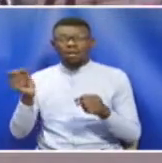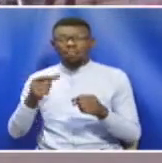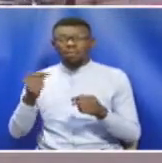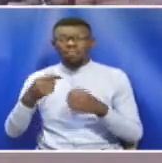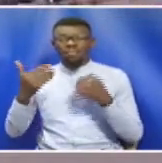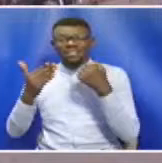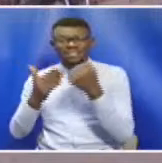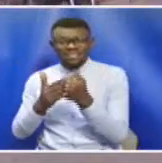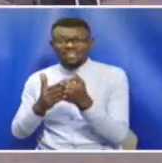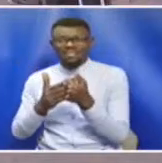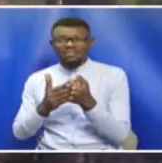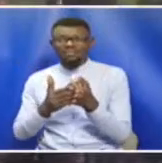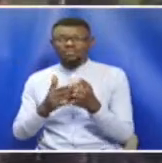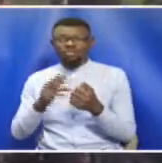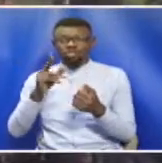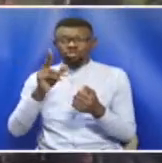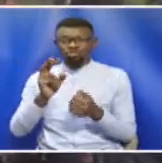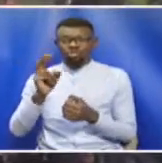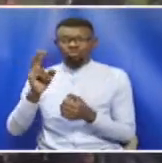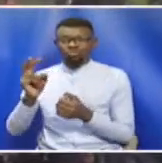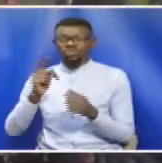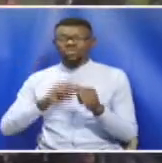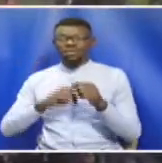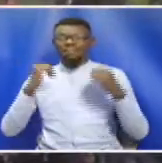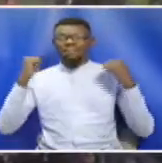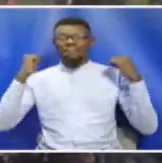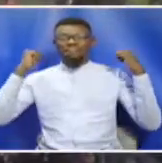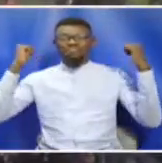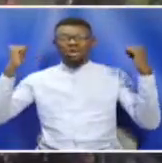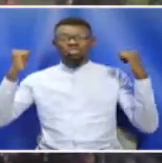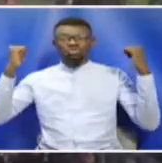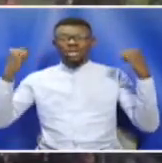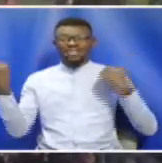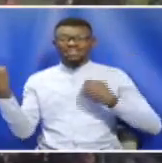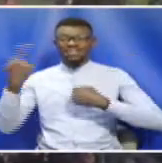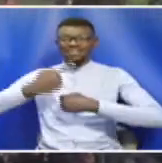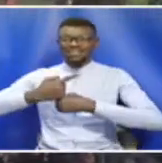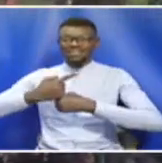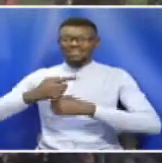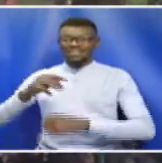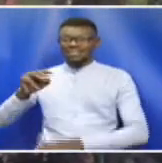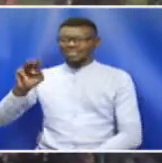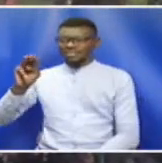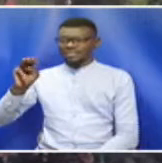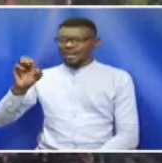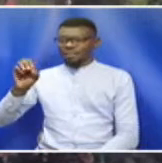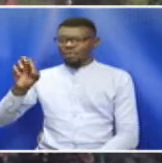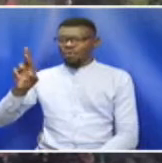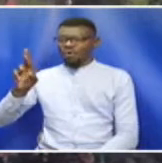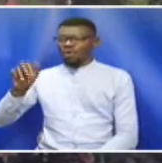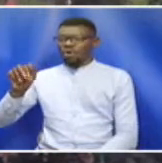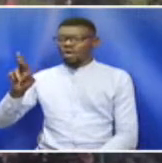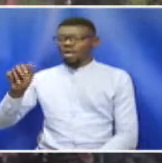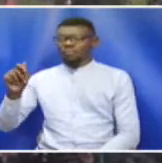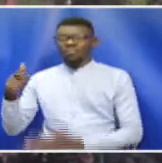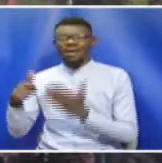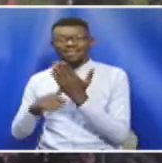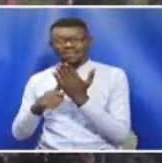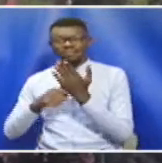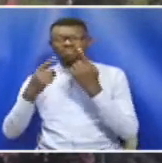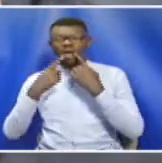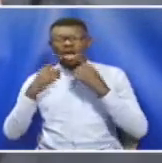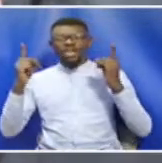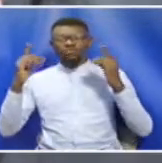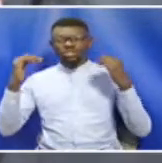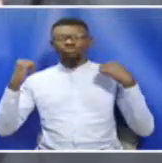In 2020, during Mashujaa Day celebrations, George Morara was mentioned as a hero, and the following day,